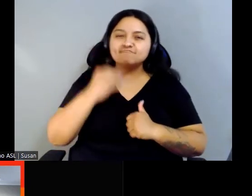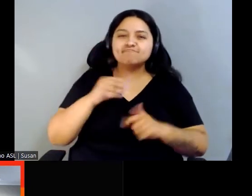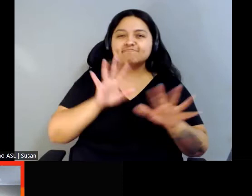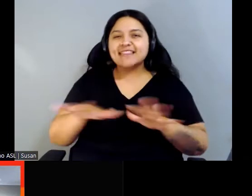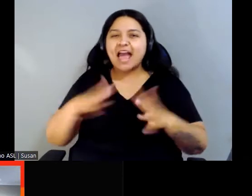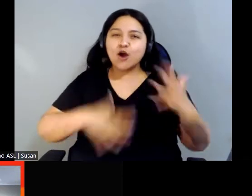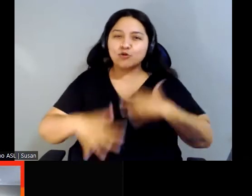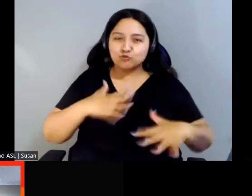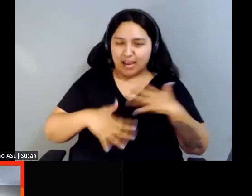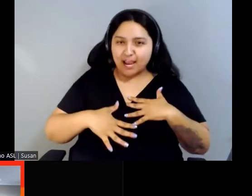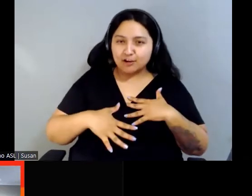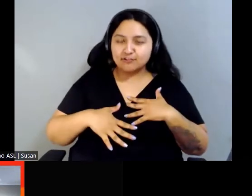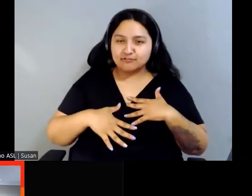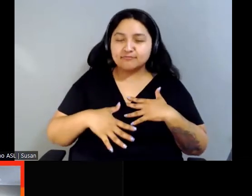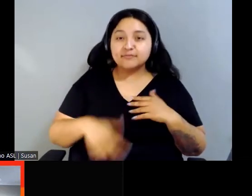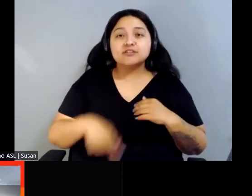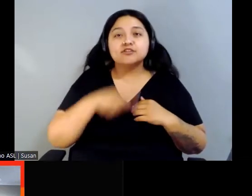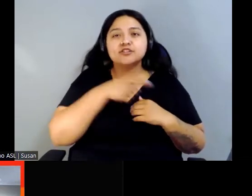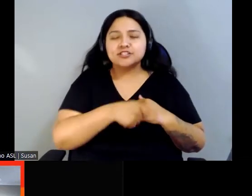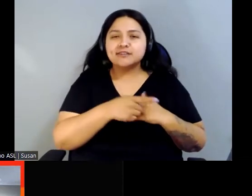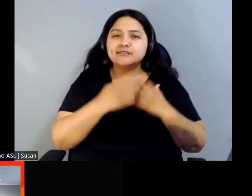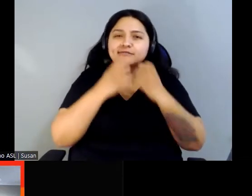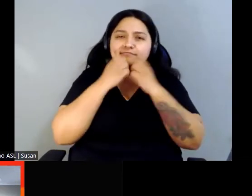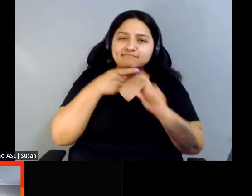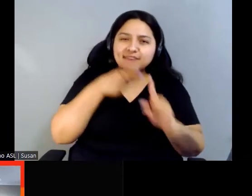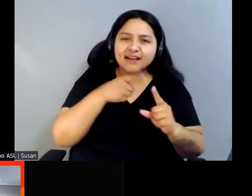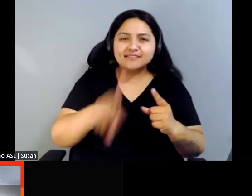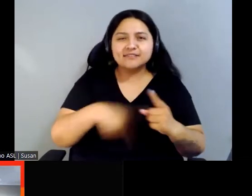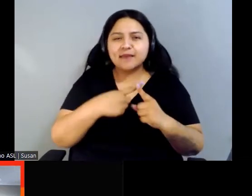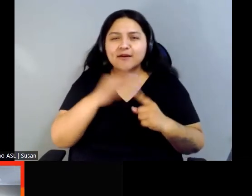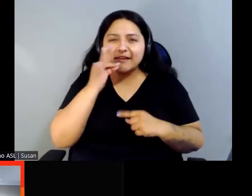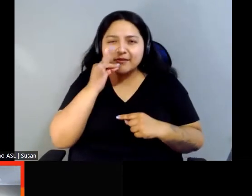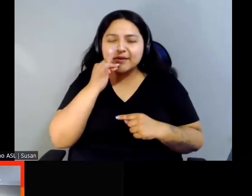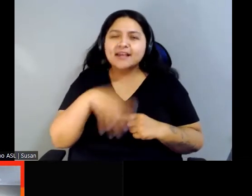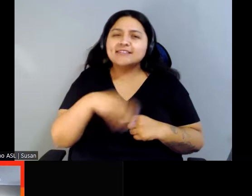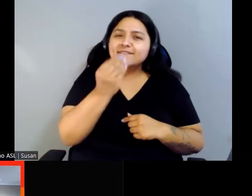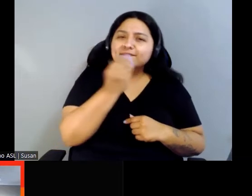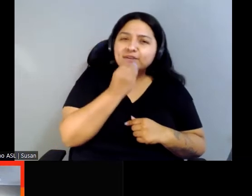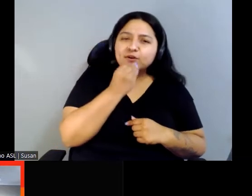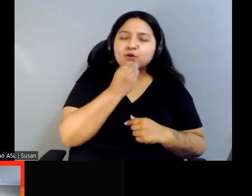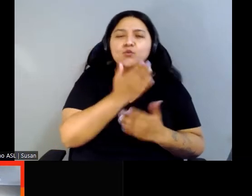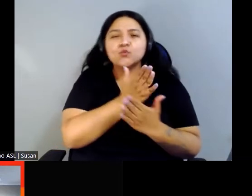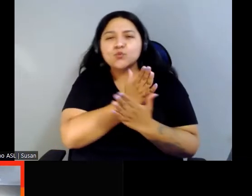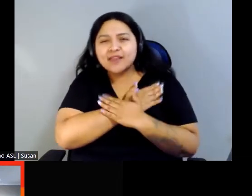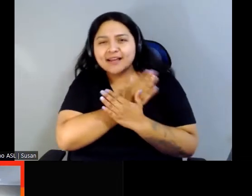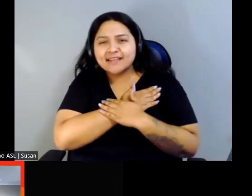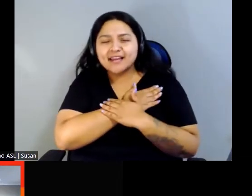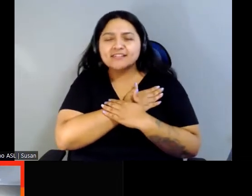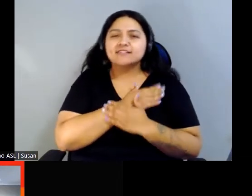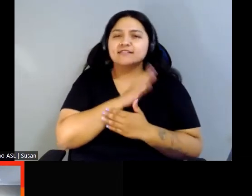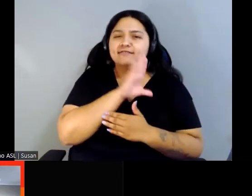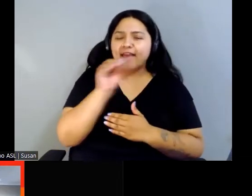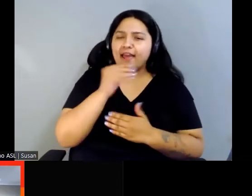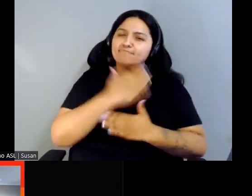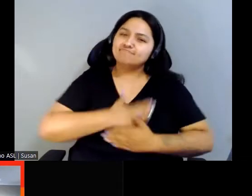she's passionate about cannabis, culinary delights, shameless relaxation, and pursuing deep joy and comfort